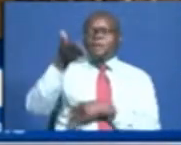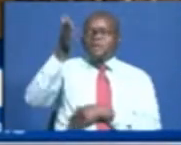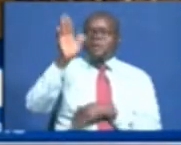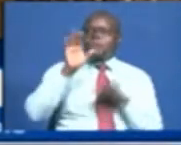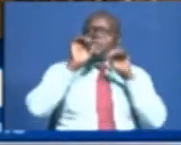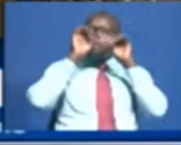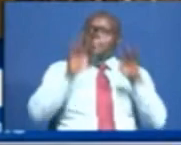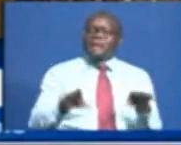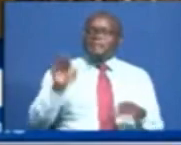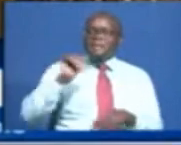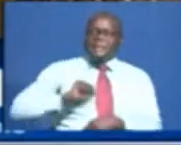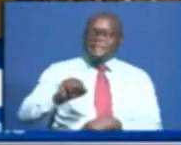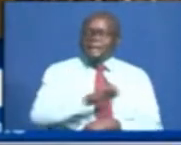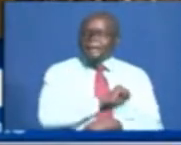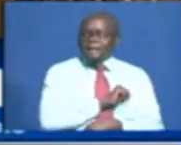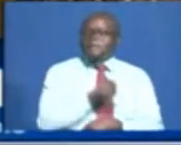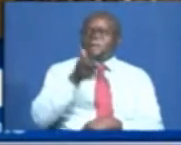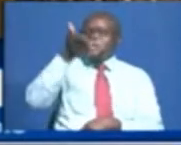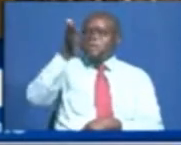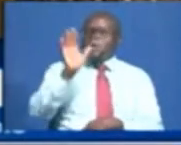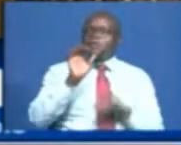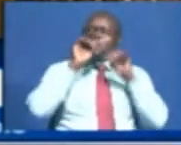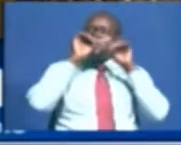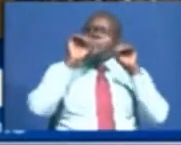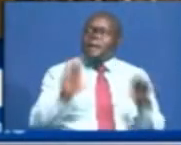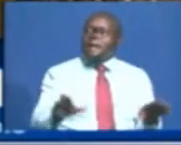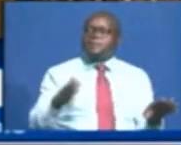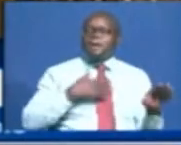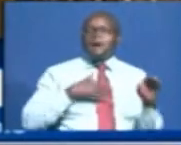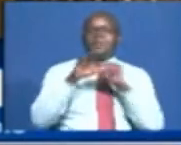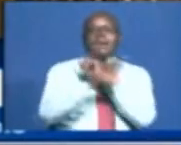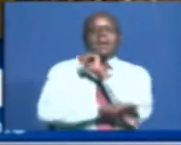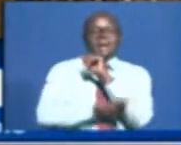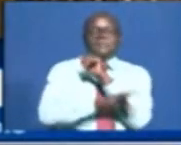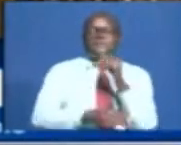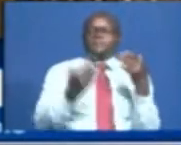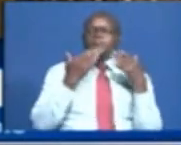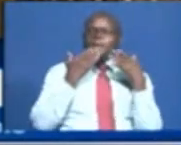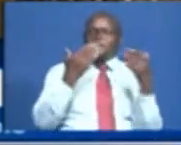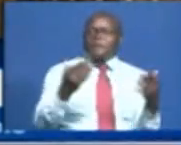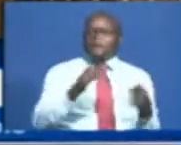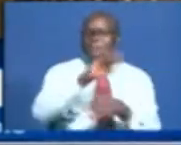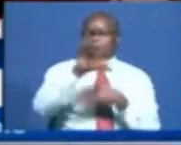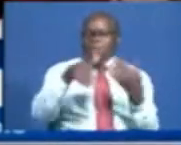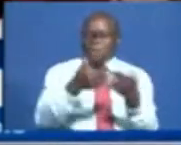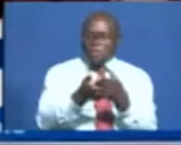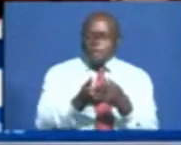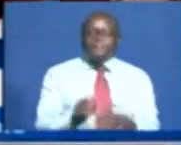Senate, and may God bless our country. Thank you so much.